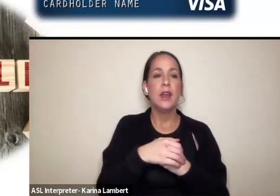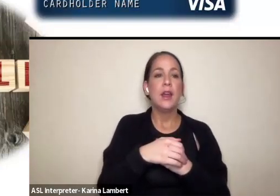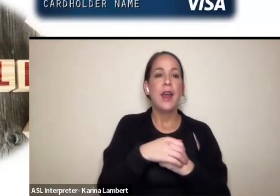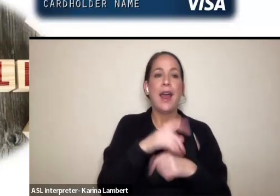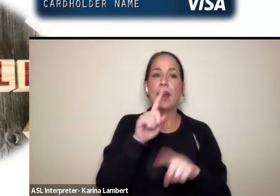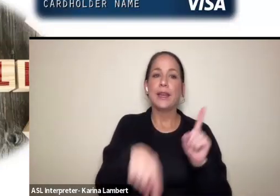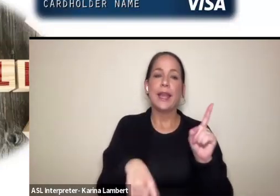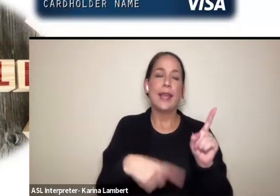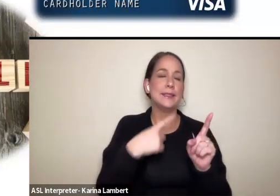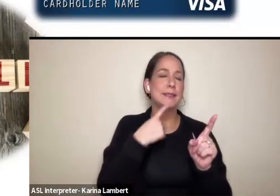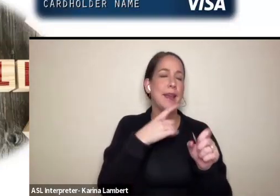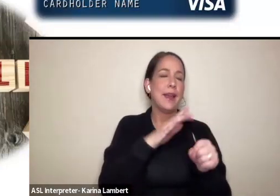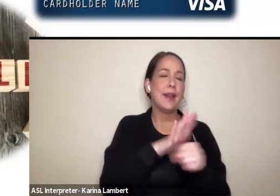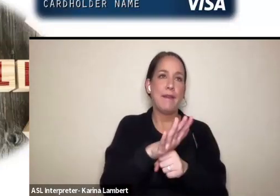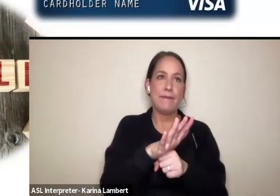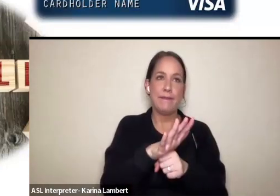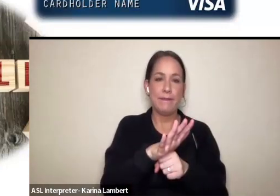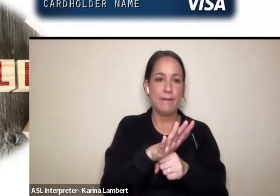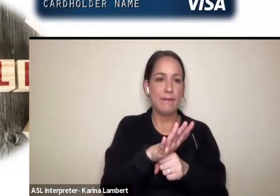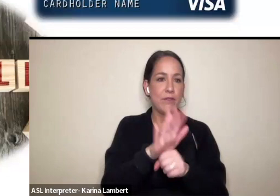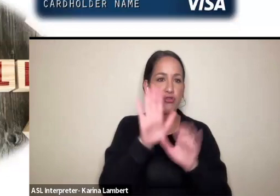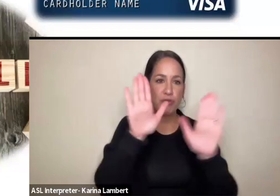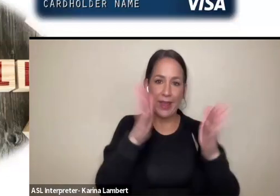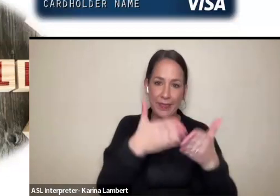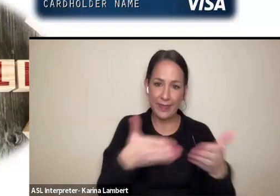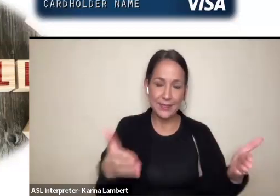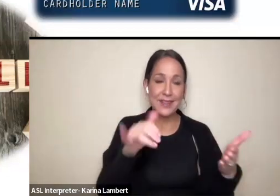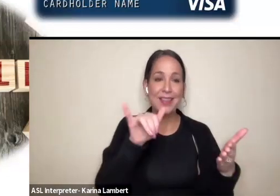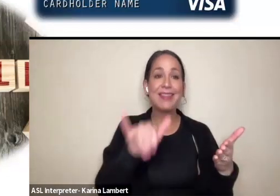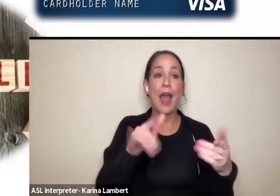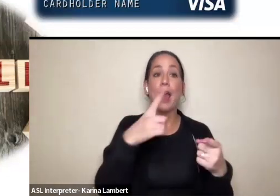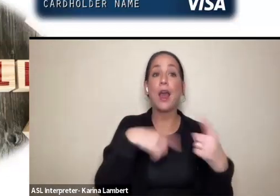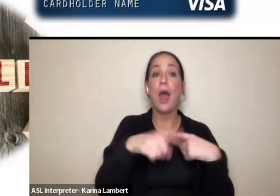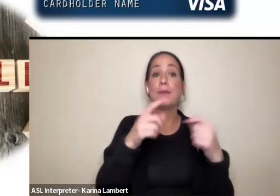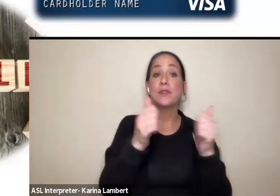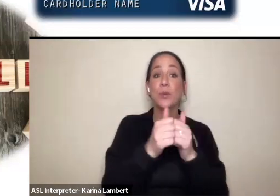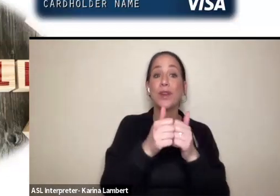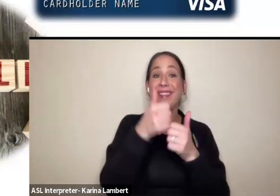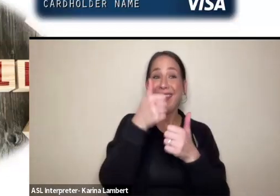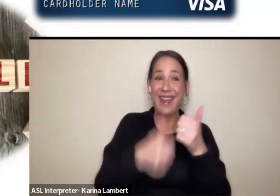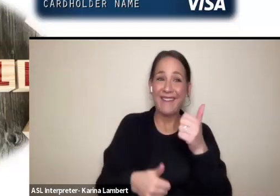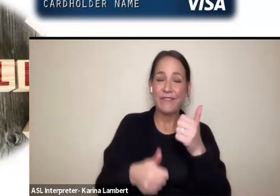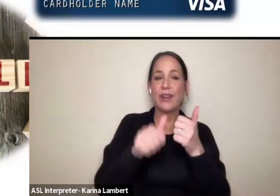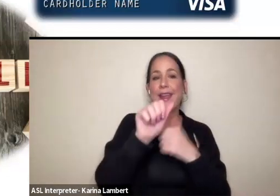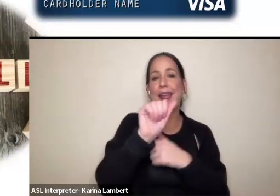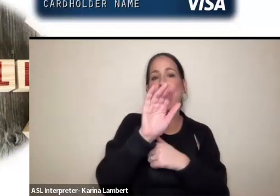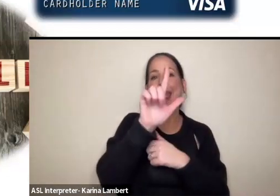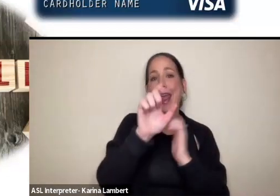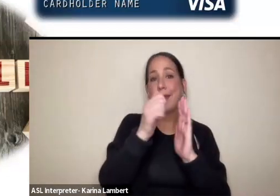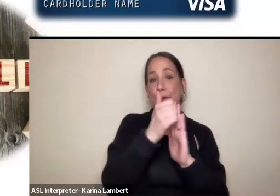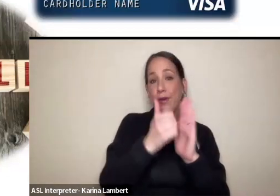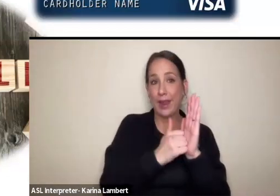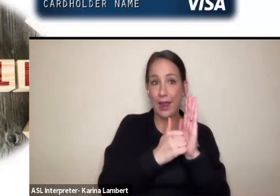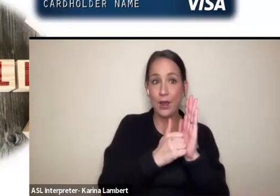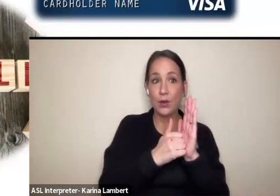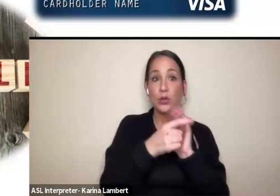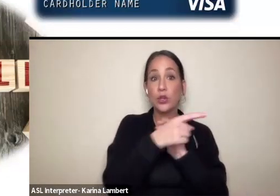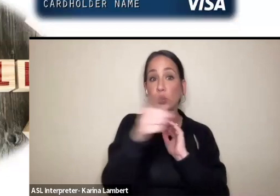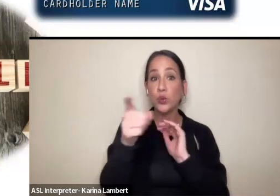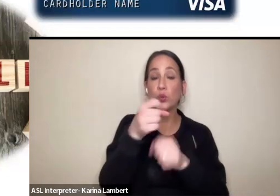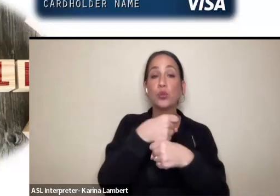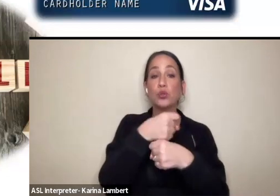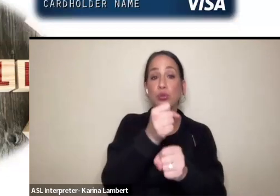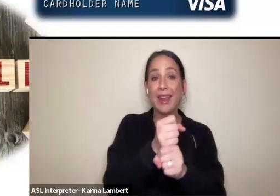page. This is something that comes with every Able account. It is something that you create and send